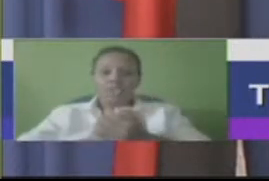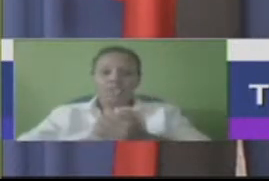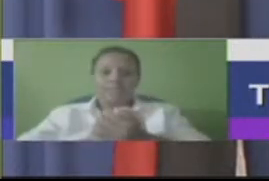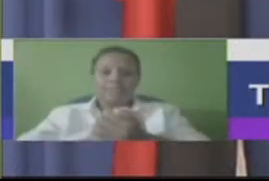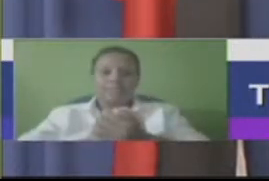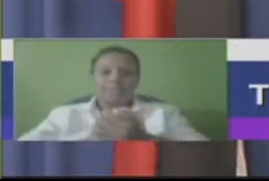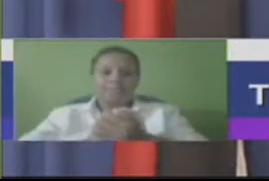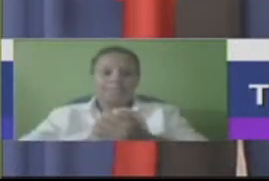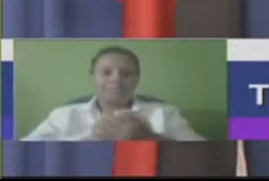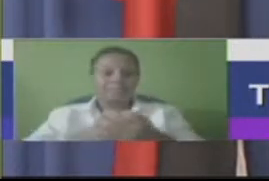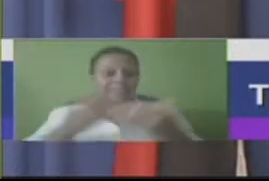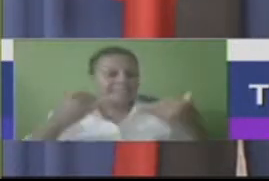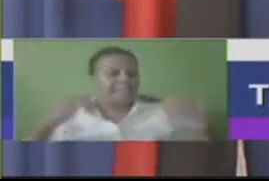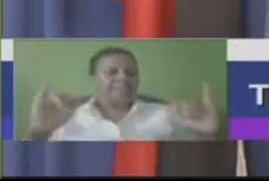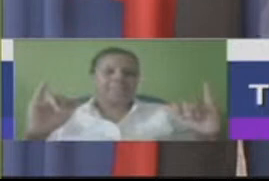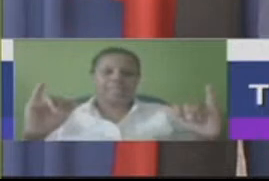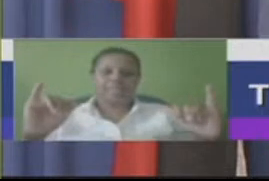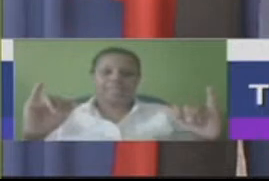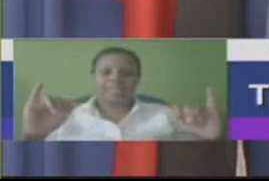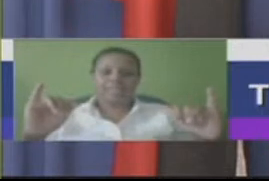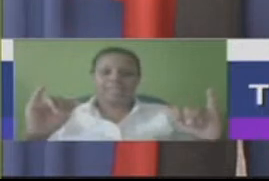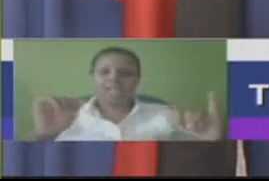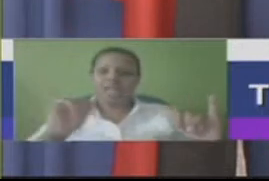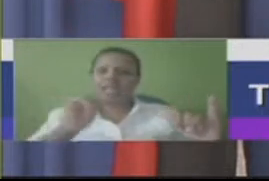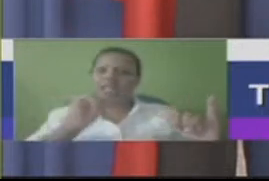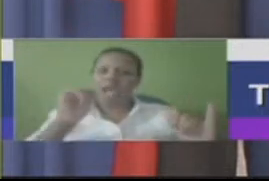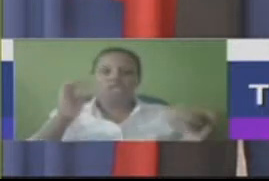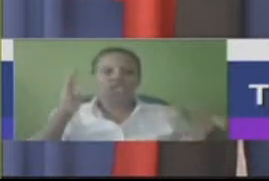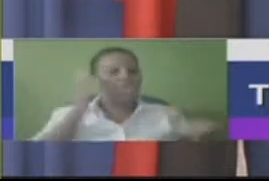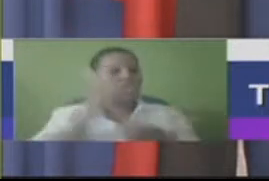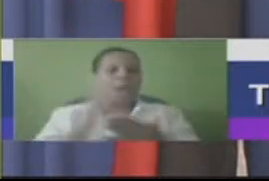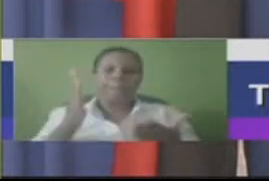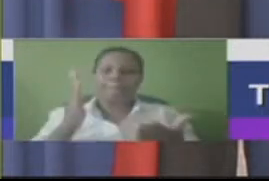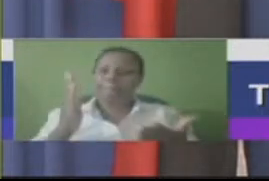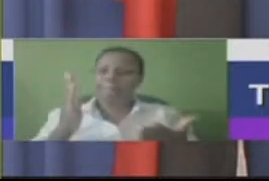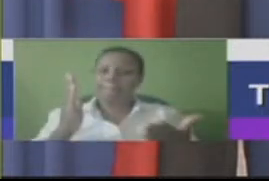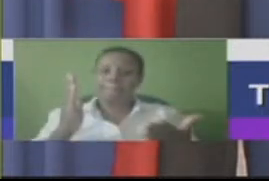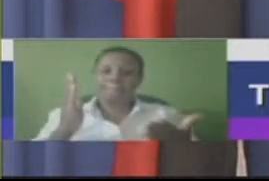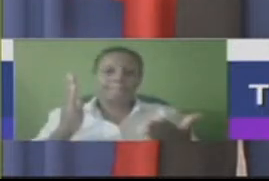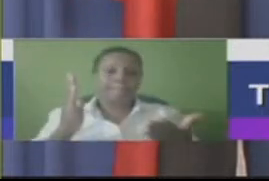no exit into a safe place and a perfect place.